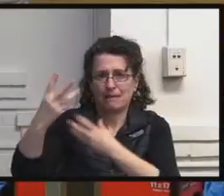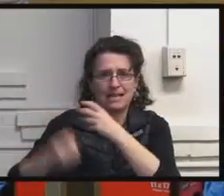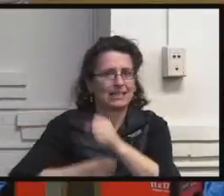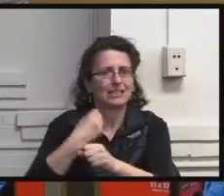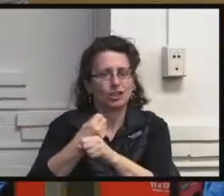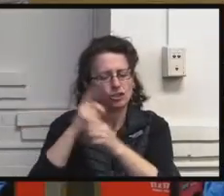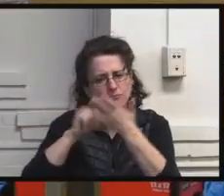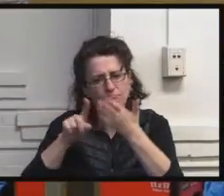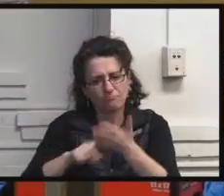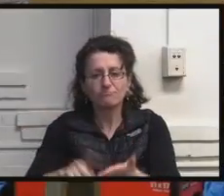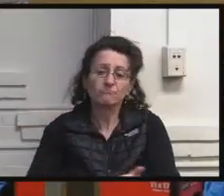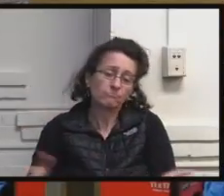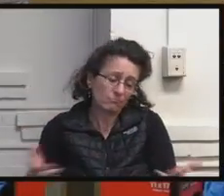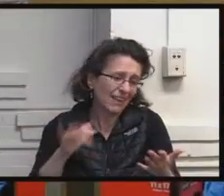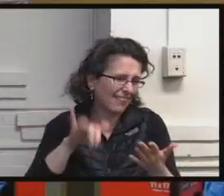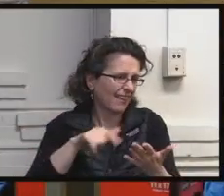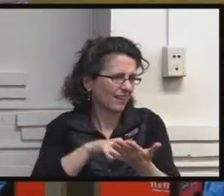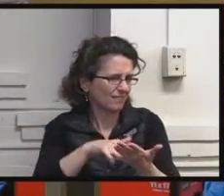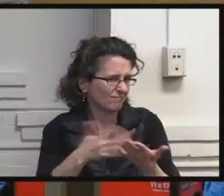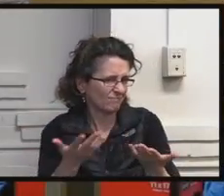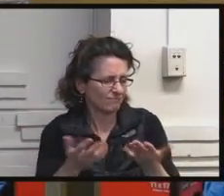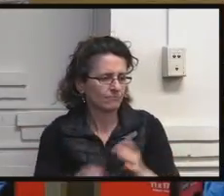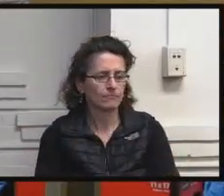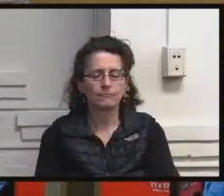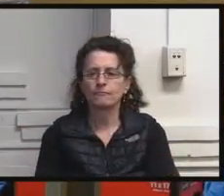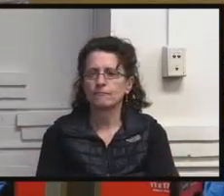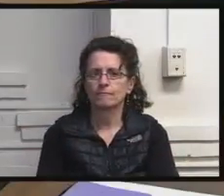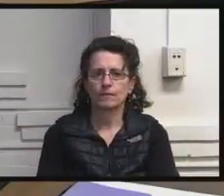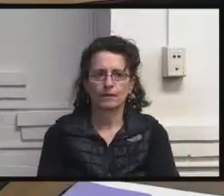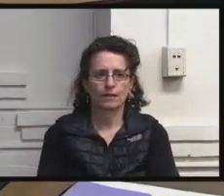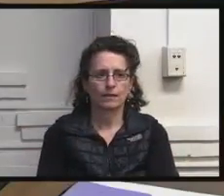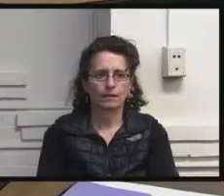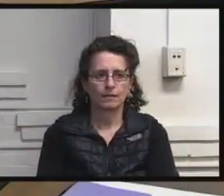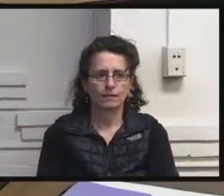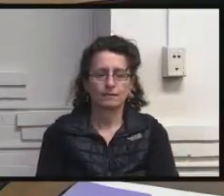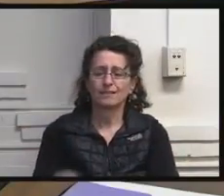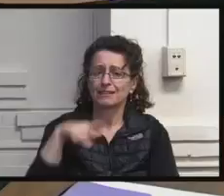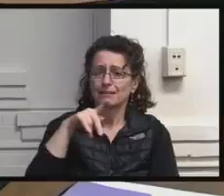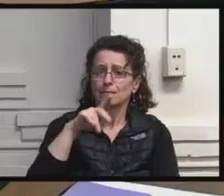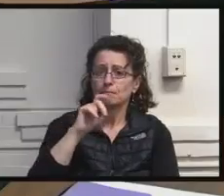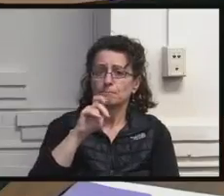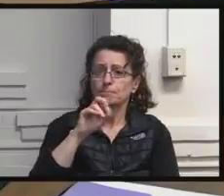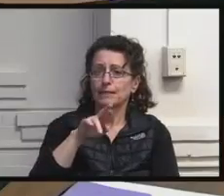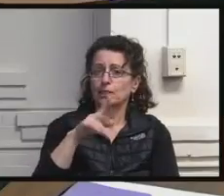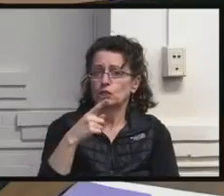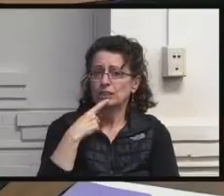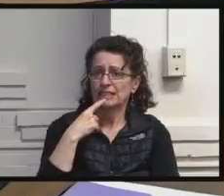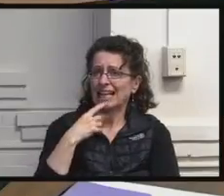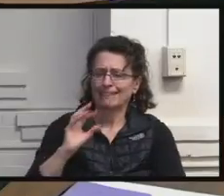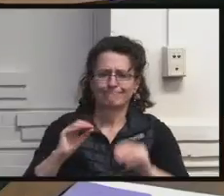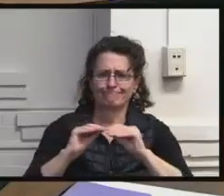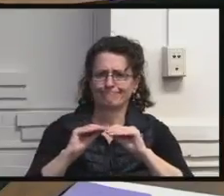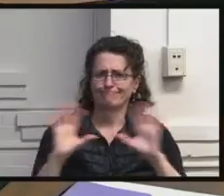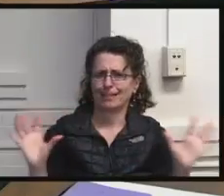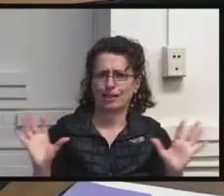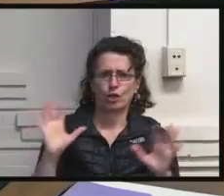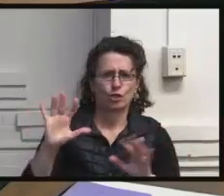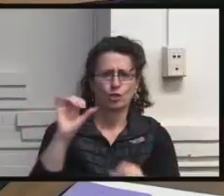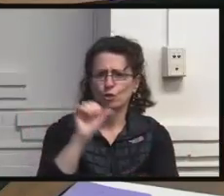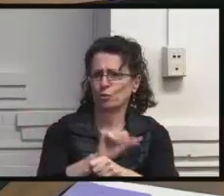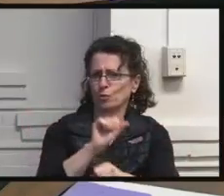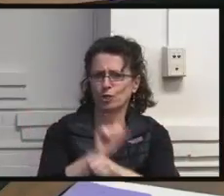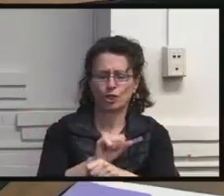Peter, you have a comment? Yeah, it's evident to everybody who's watching this, the quality of the work that's being done on this, but I just